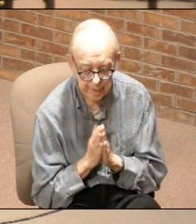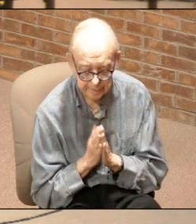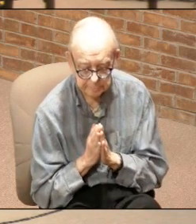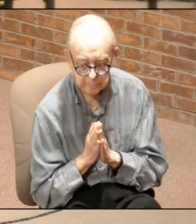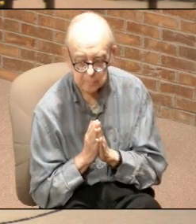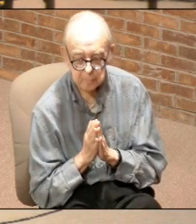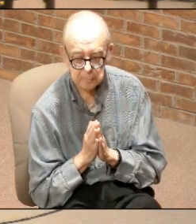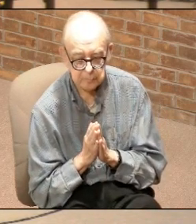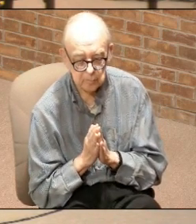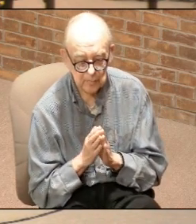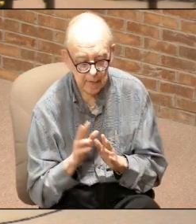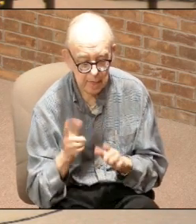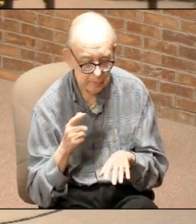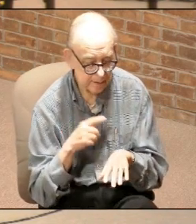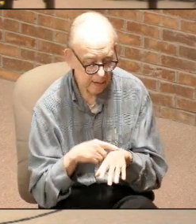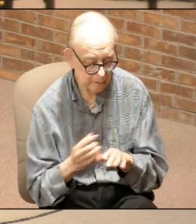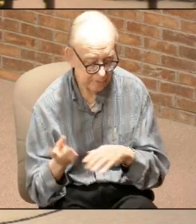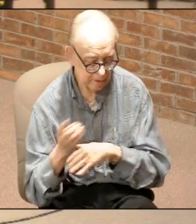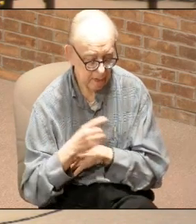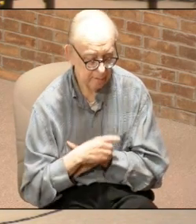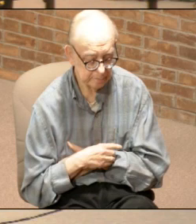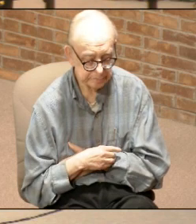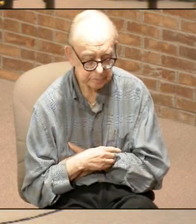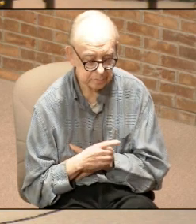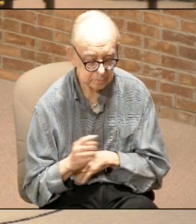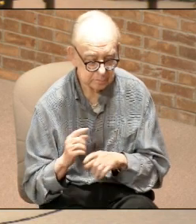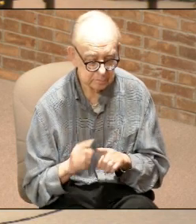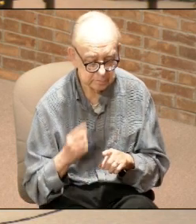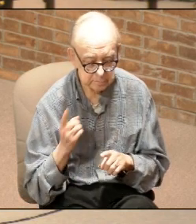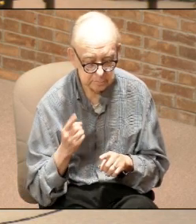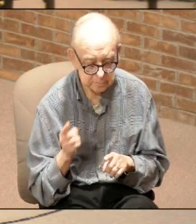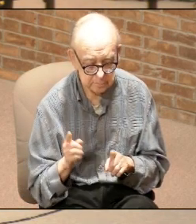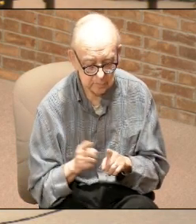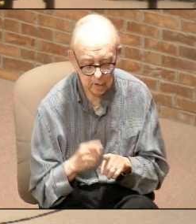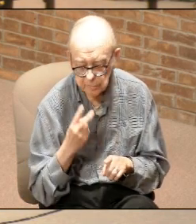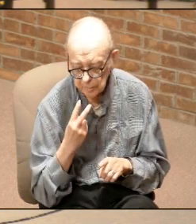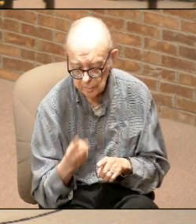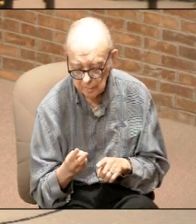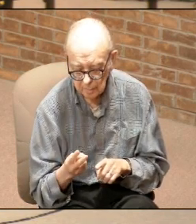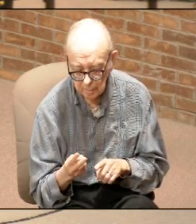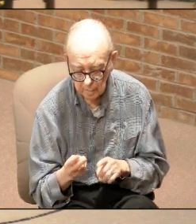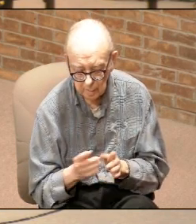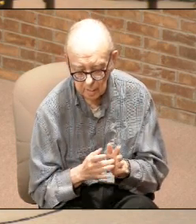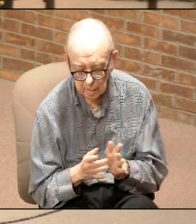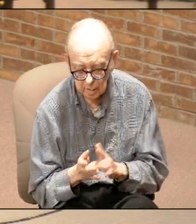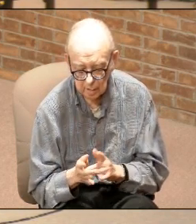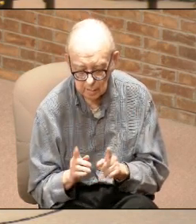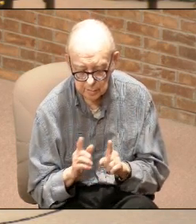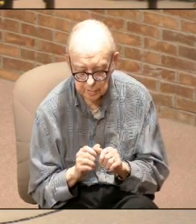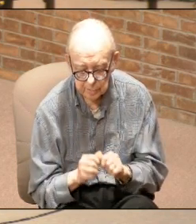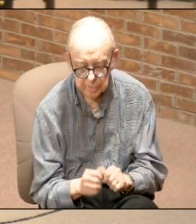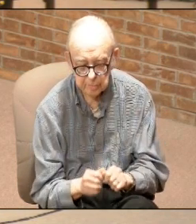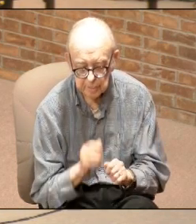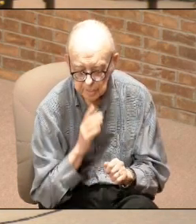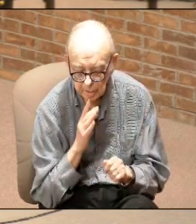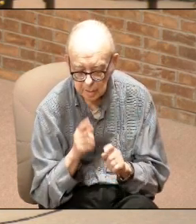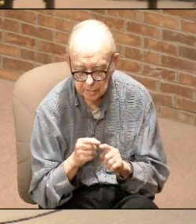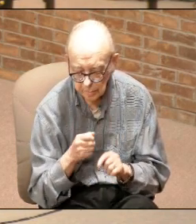three times a day but i think you'll also find he was constantly talking to the father